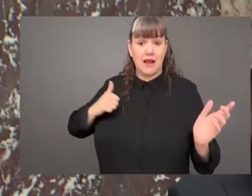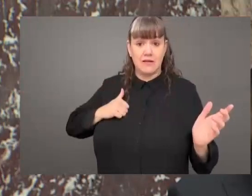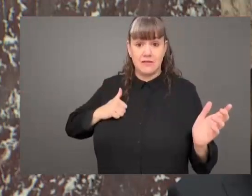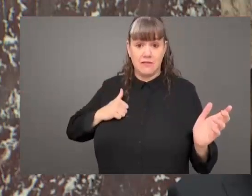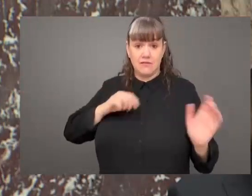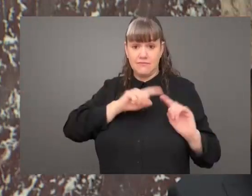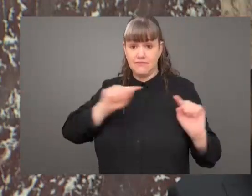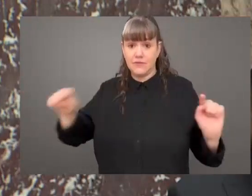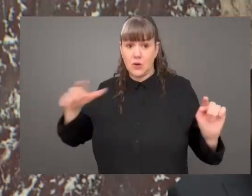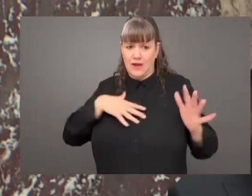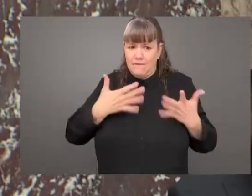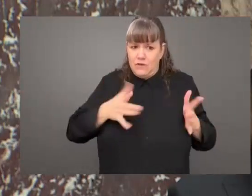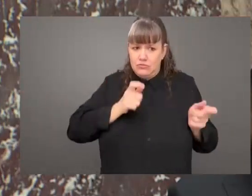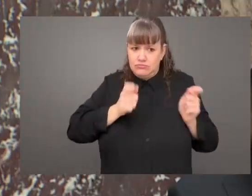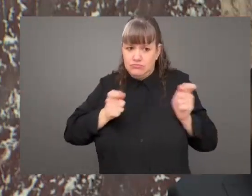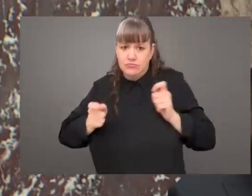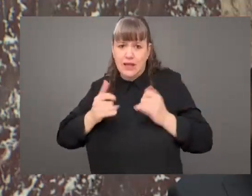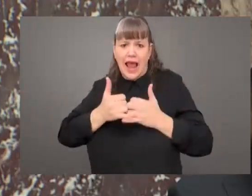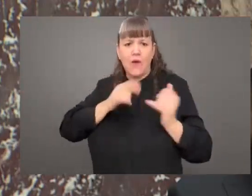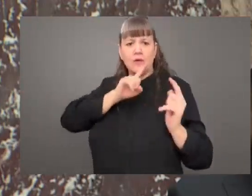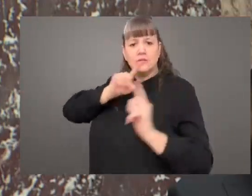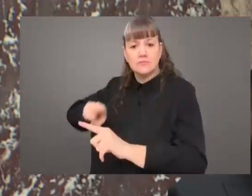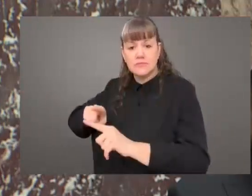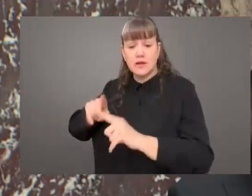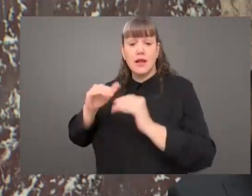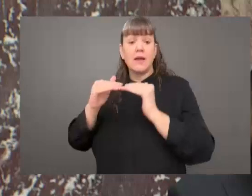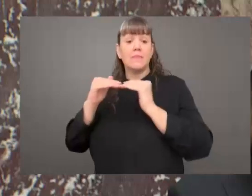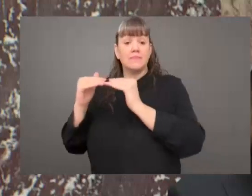teams at work throughout the province.